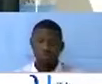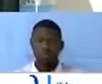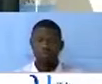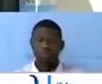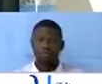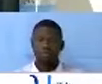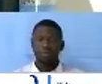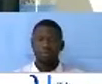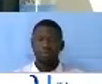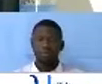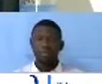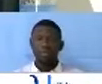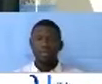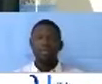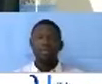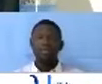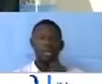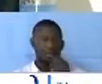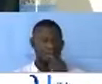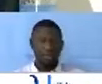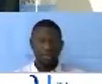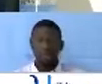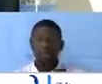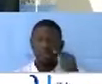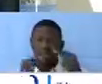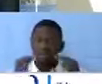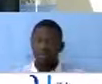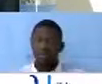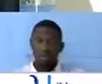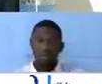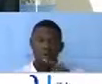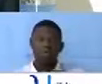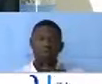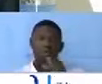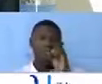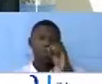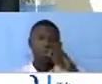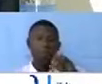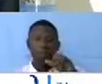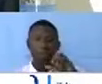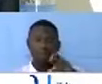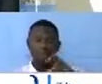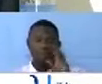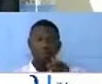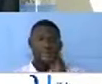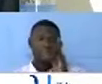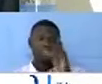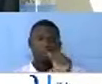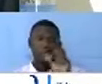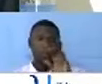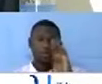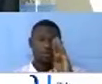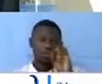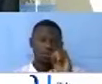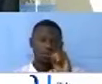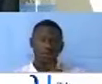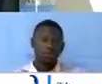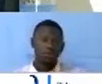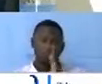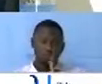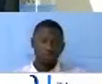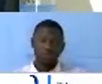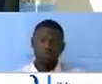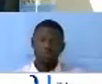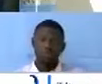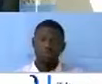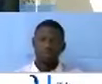Dabo, whatever, is not true. That is not true. Omar Dabo. And you have nothing to show that the statement of